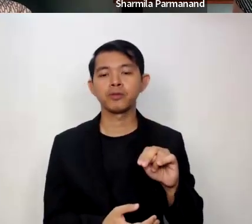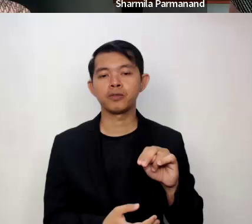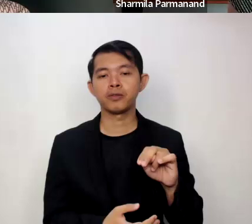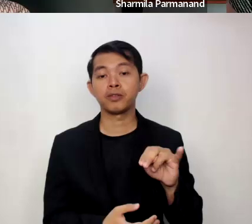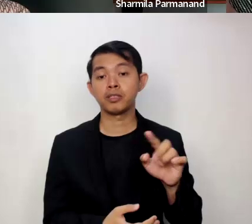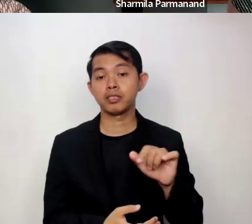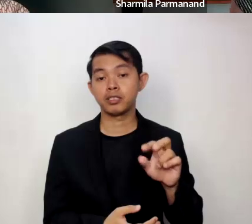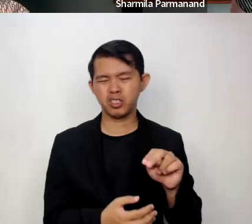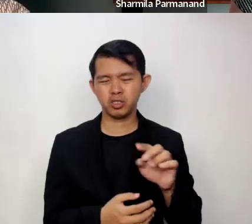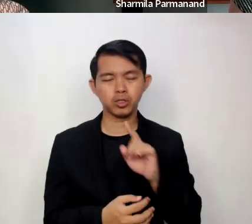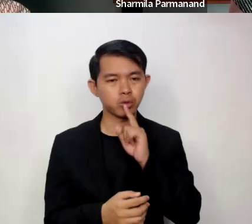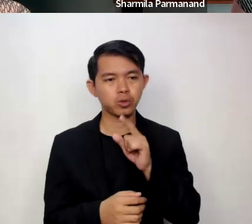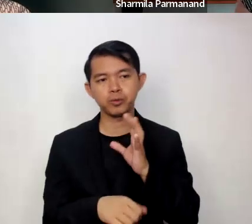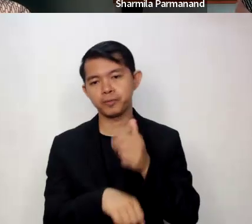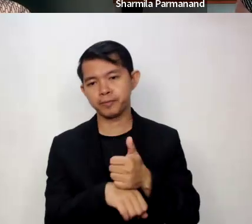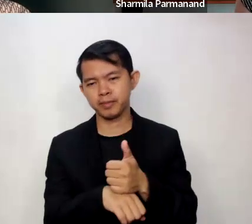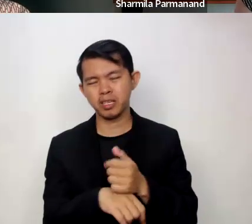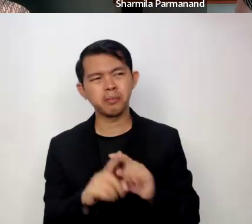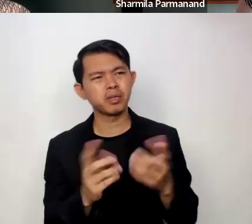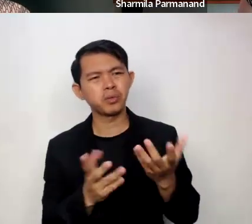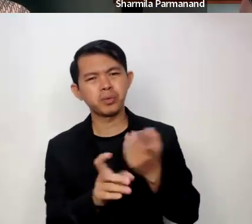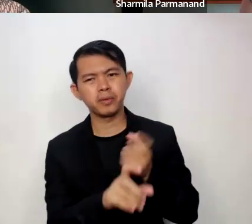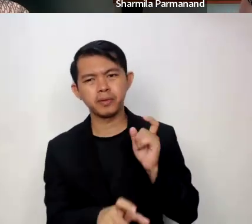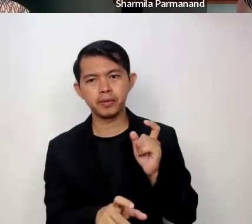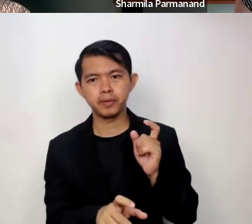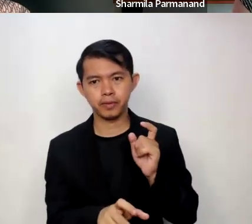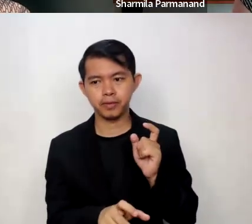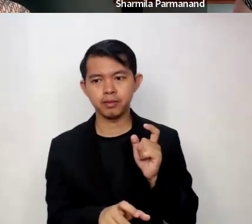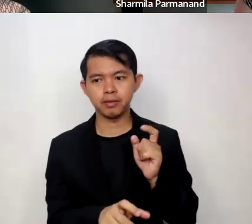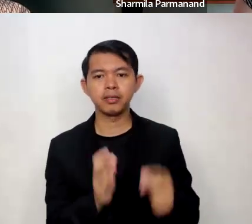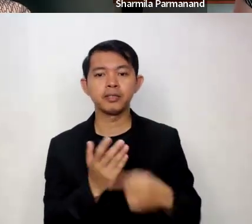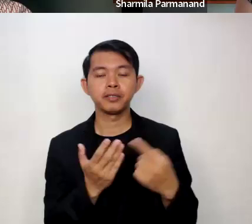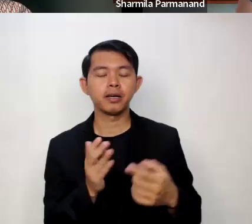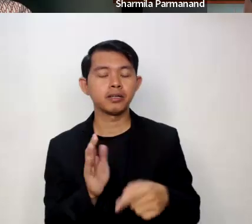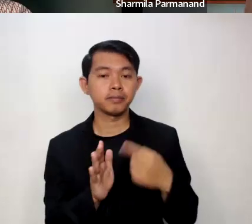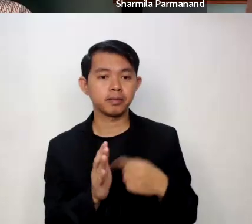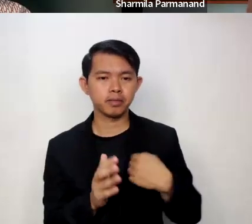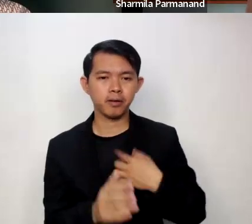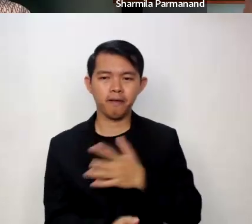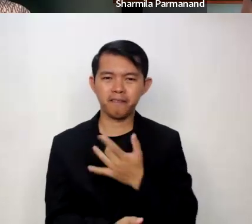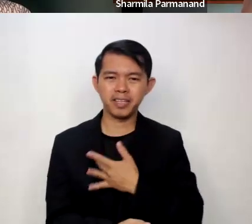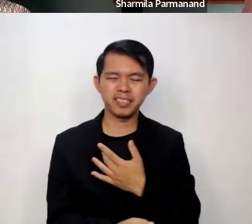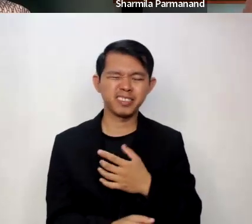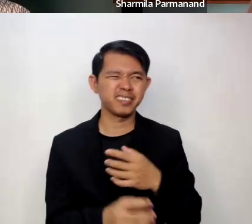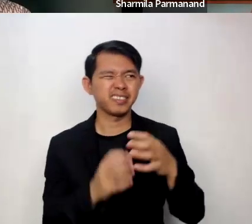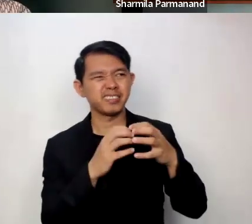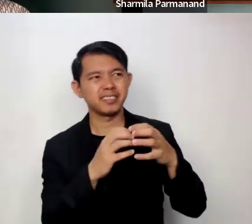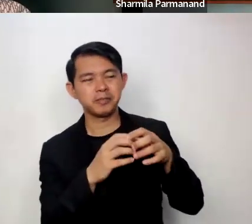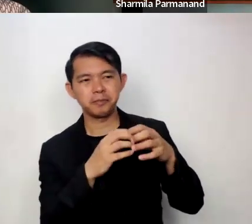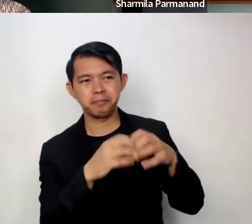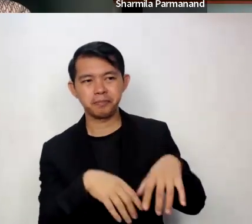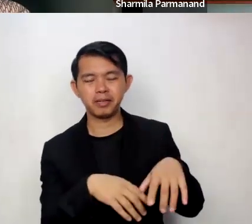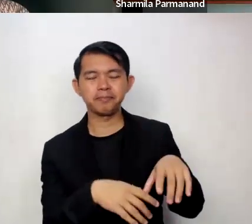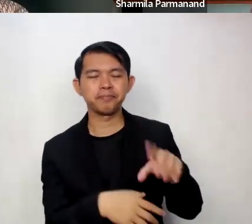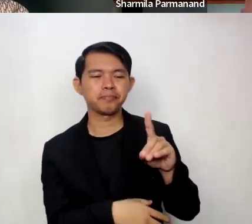agenda of decolonization even come from? And sometimes I feel we need to decolonize decolonization. So I